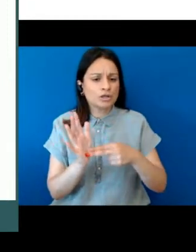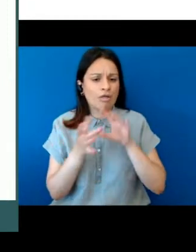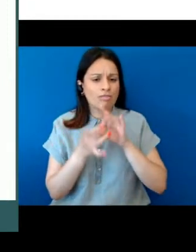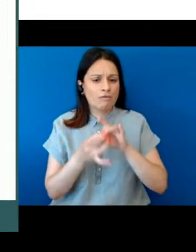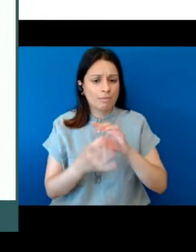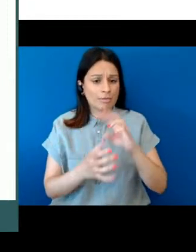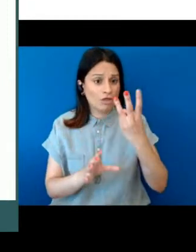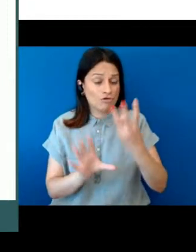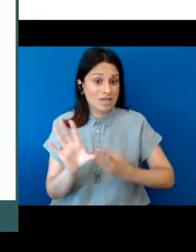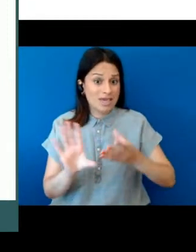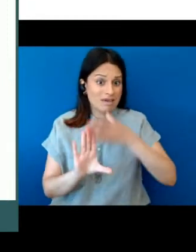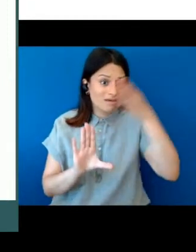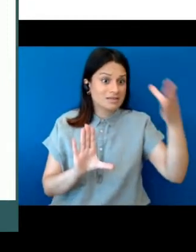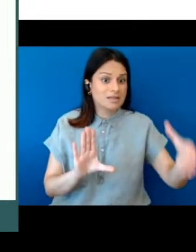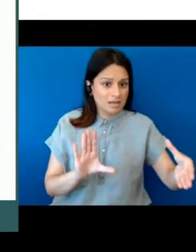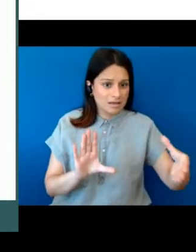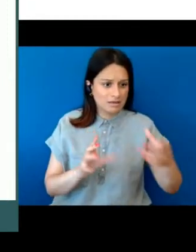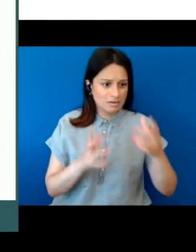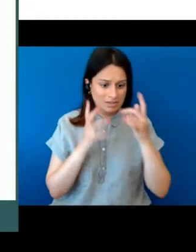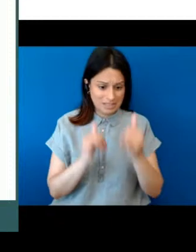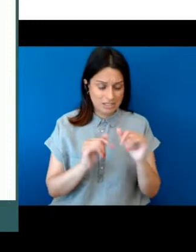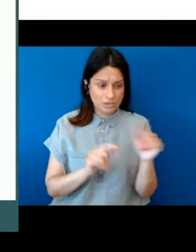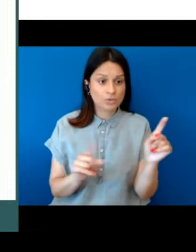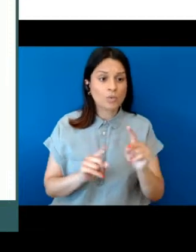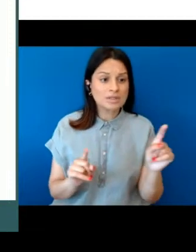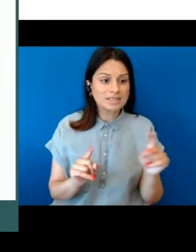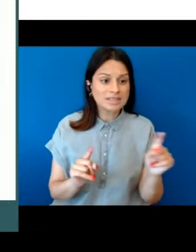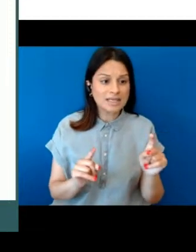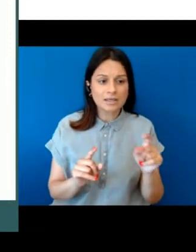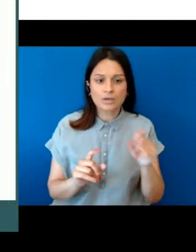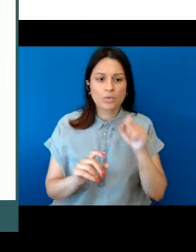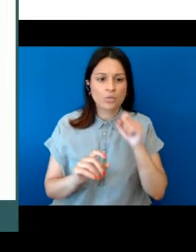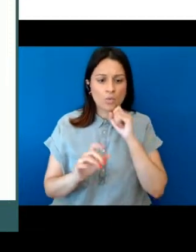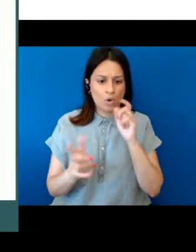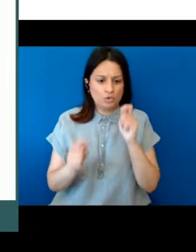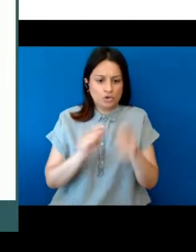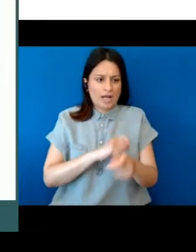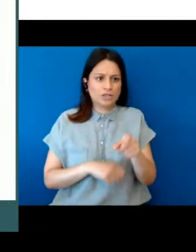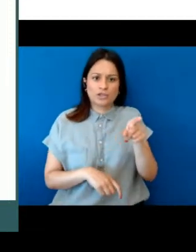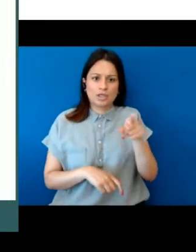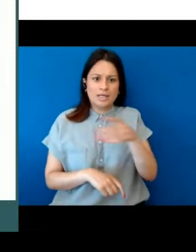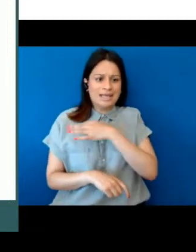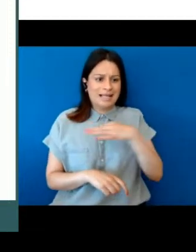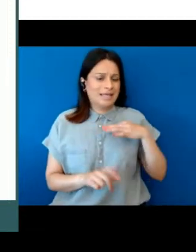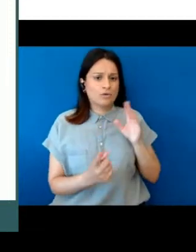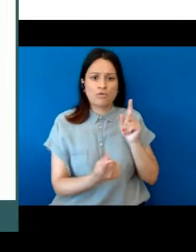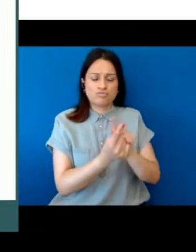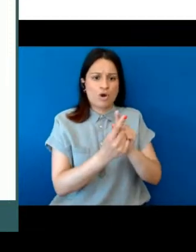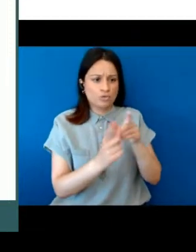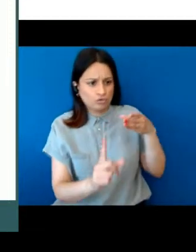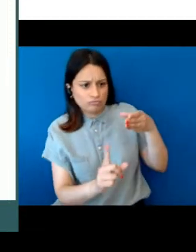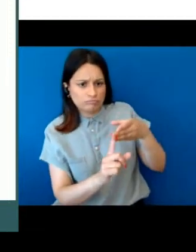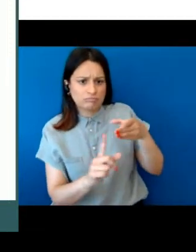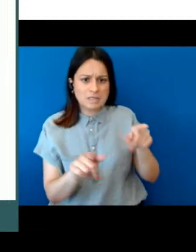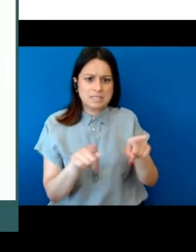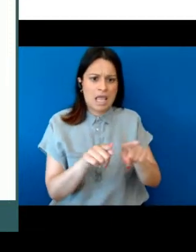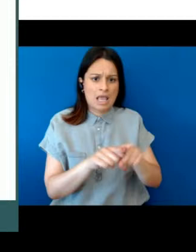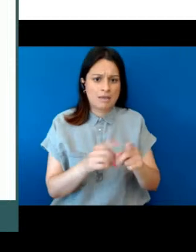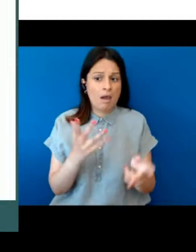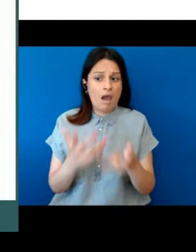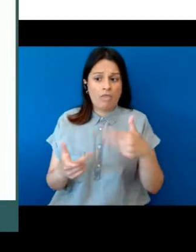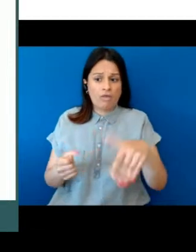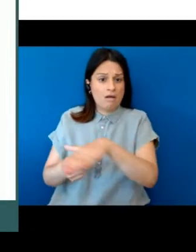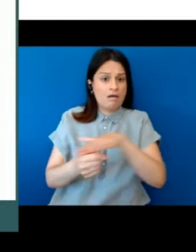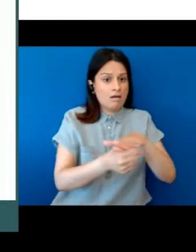the test there isn't necessarily going to change your clinical approach. But there's plenty of other circumstances where